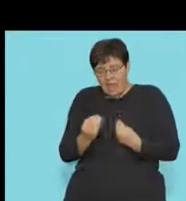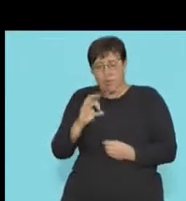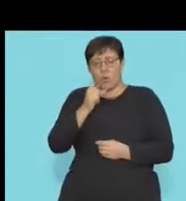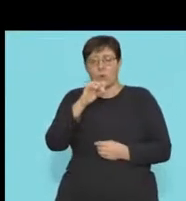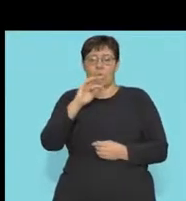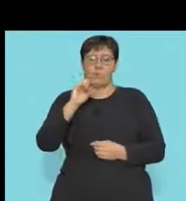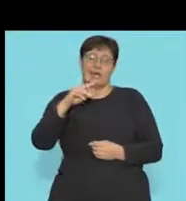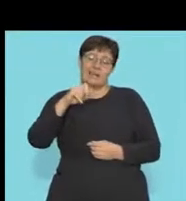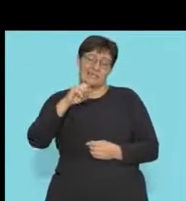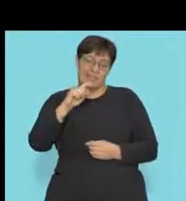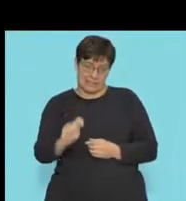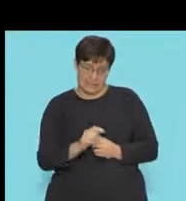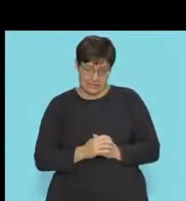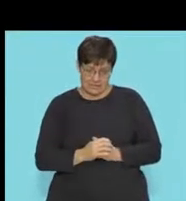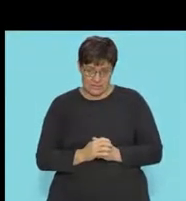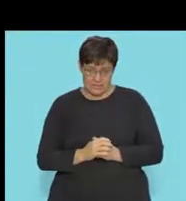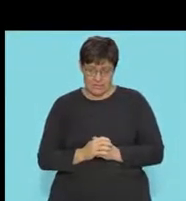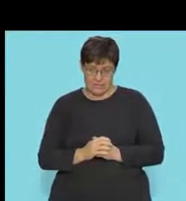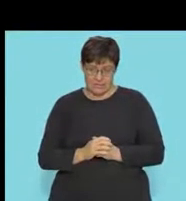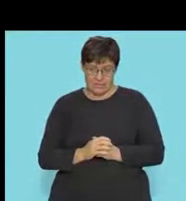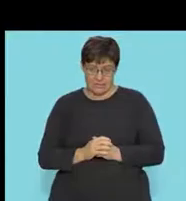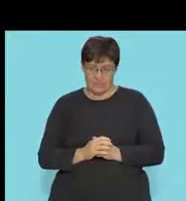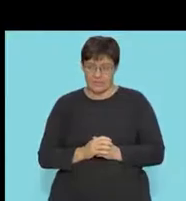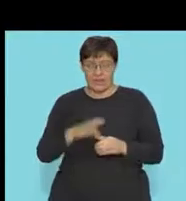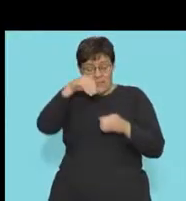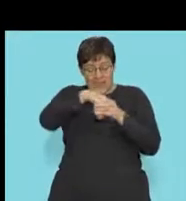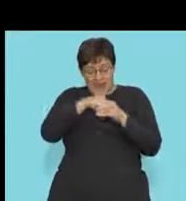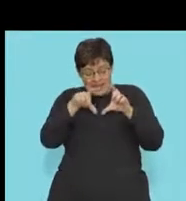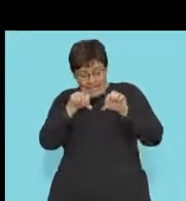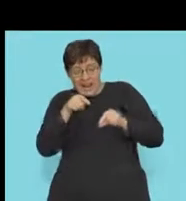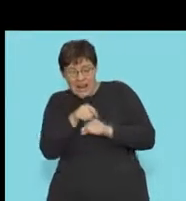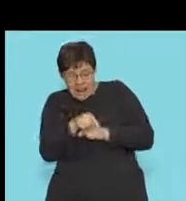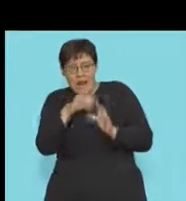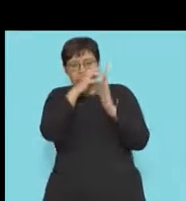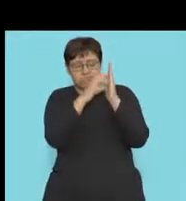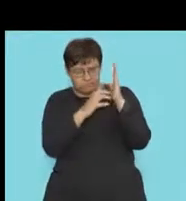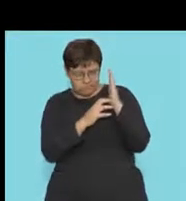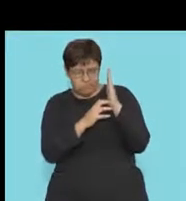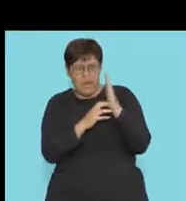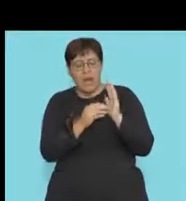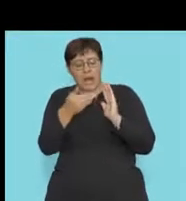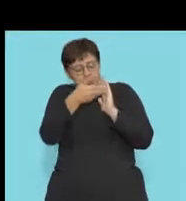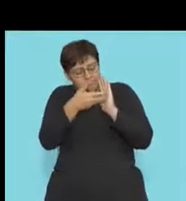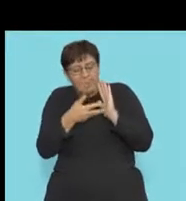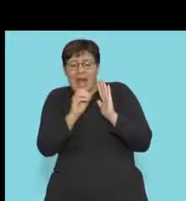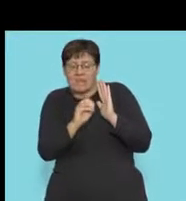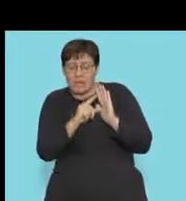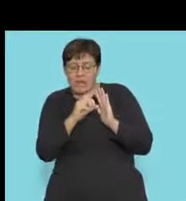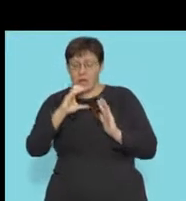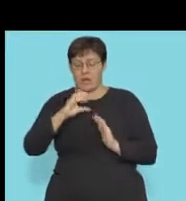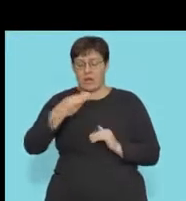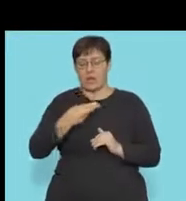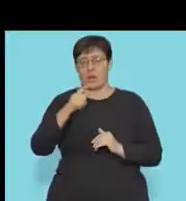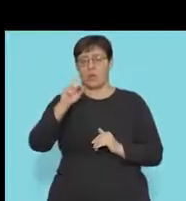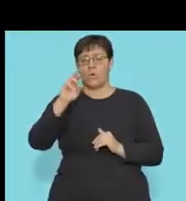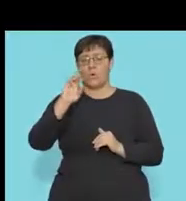chloroplast. We also see that in that chloroplast is a pigment called chlorophyll, and that is the pigment that is able